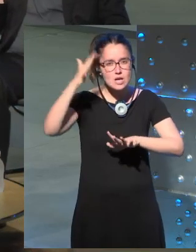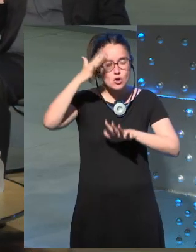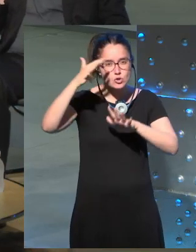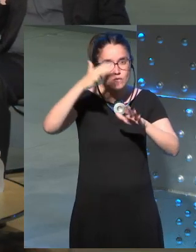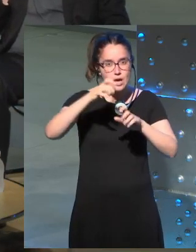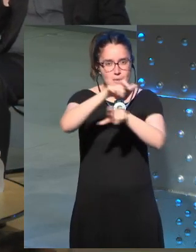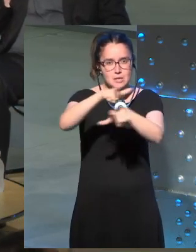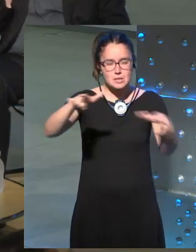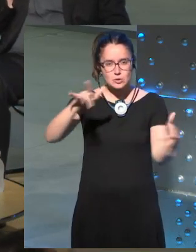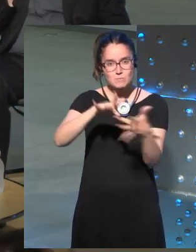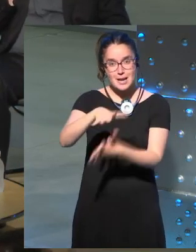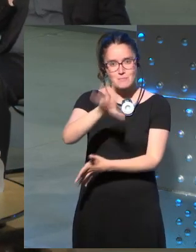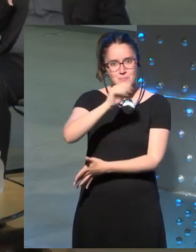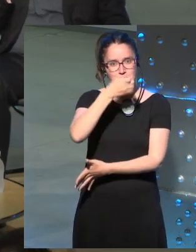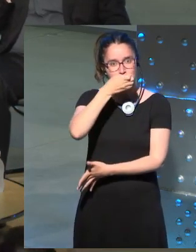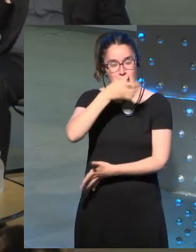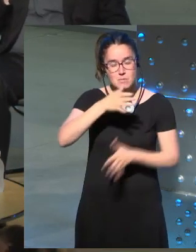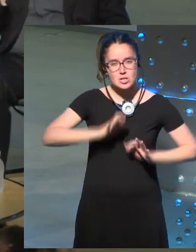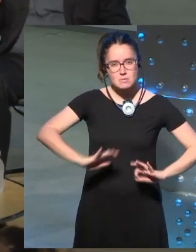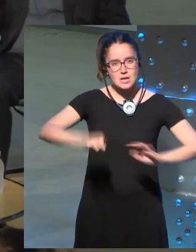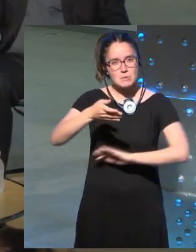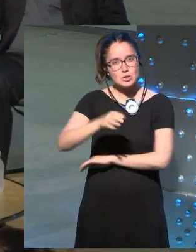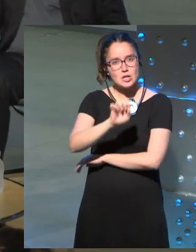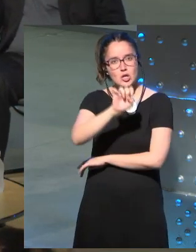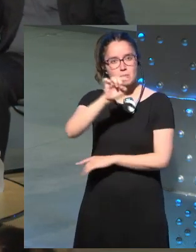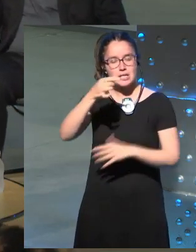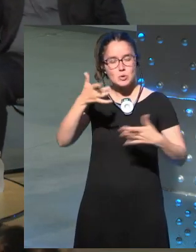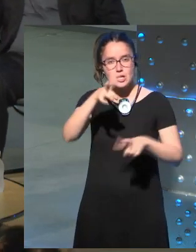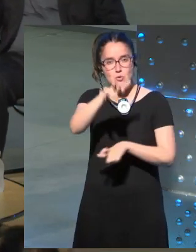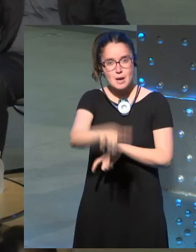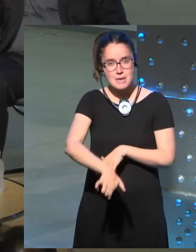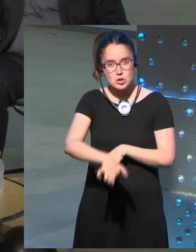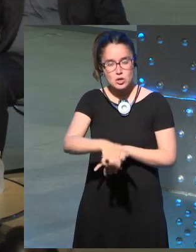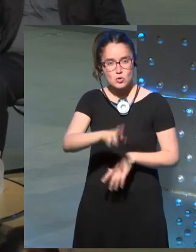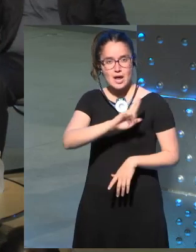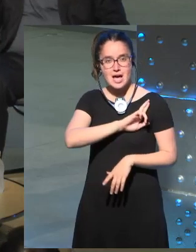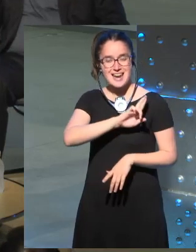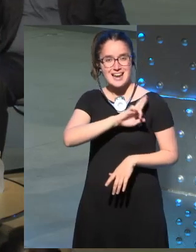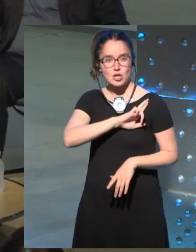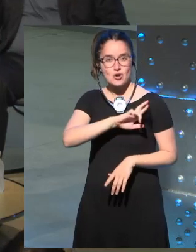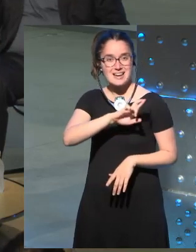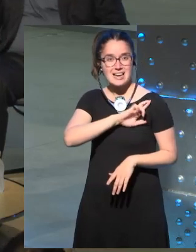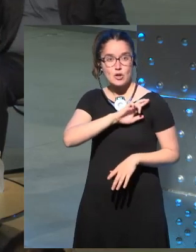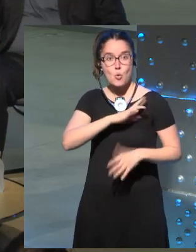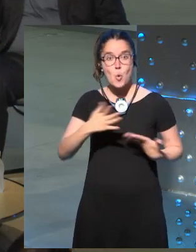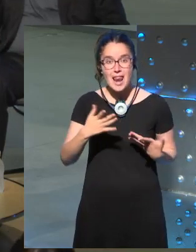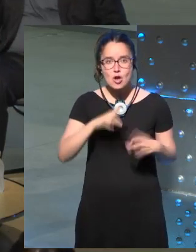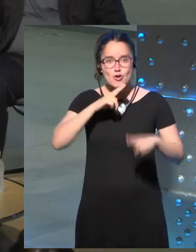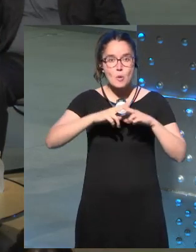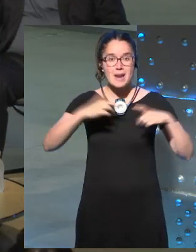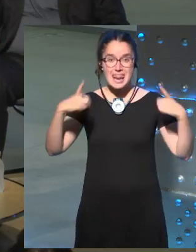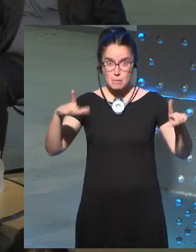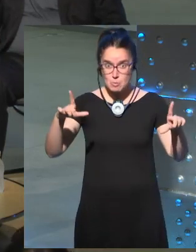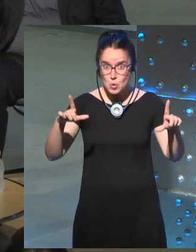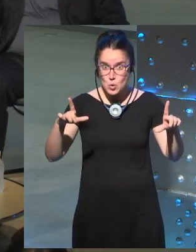looking, he's trying to put philosophy close to popular things. But the most important thing, he has a religion that is